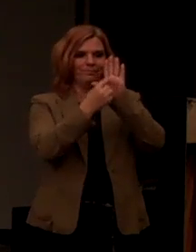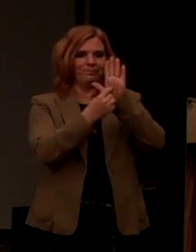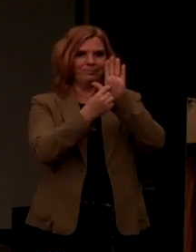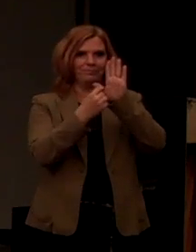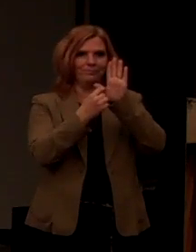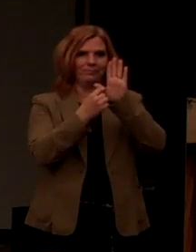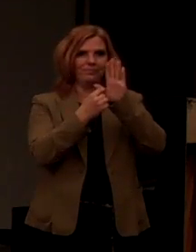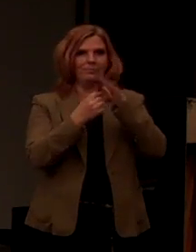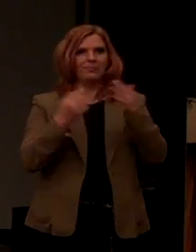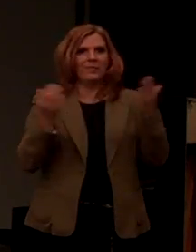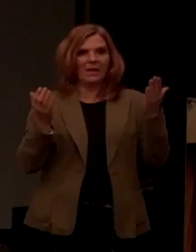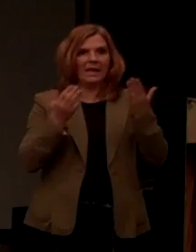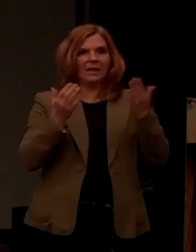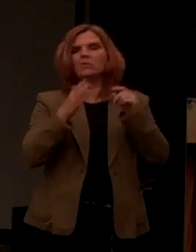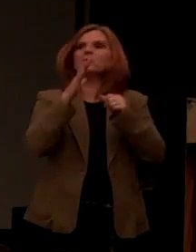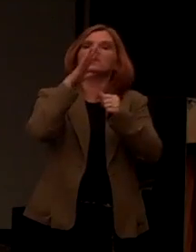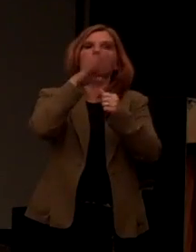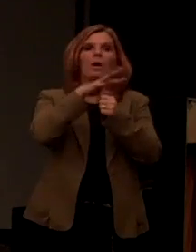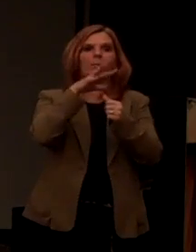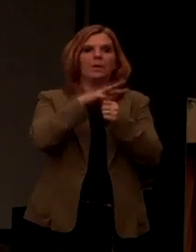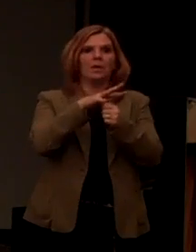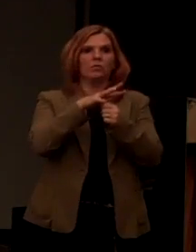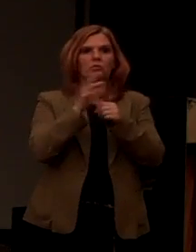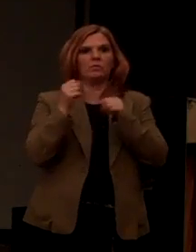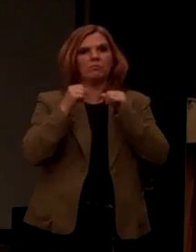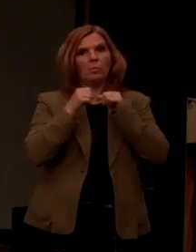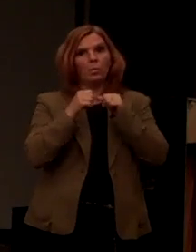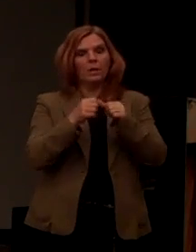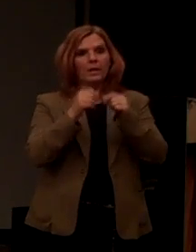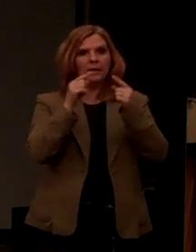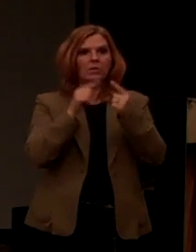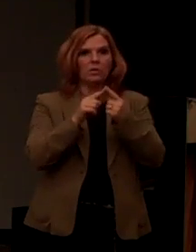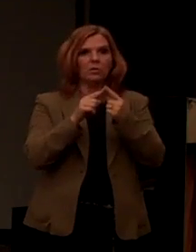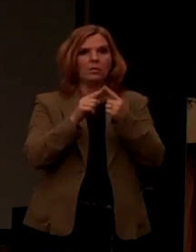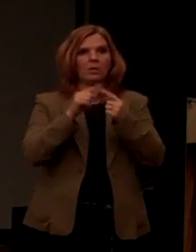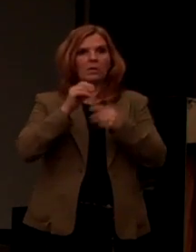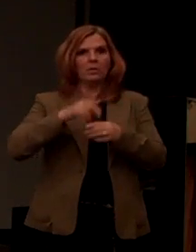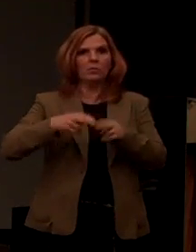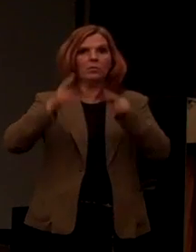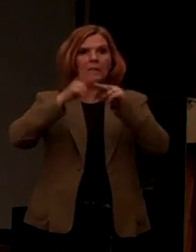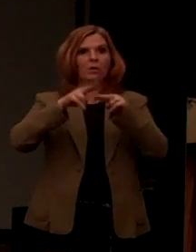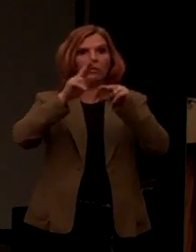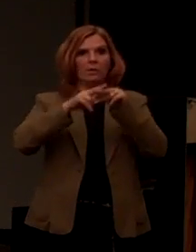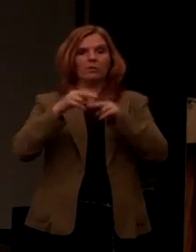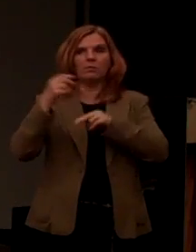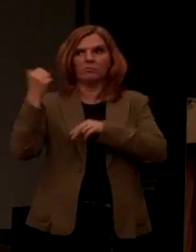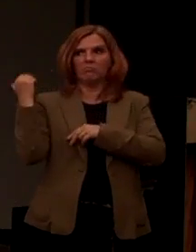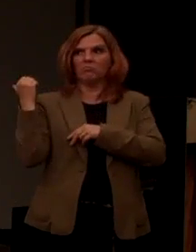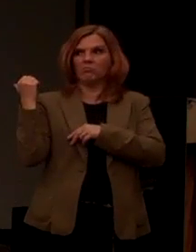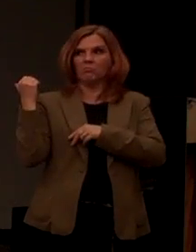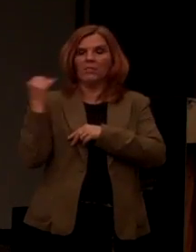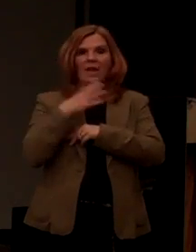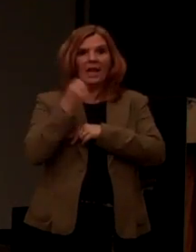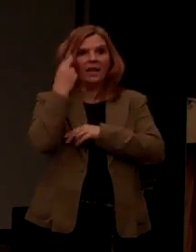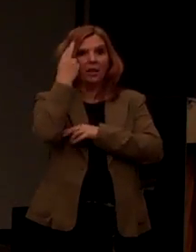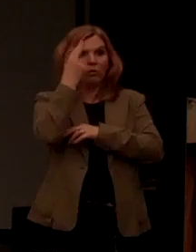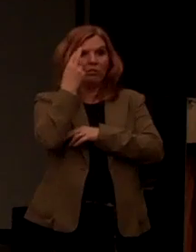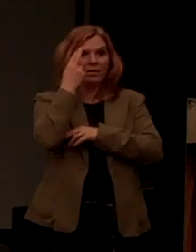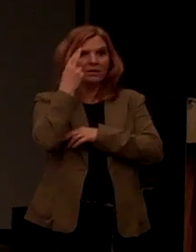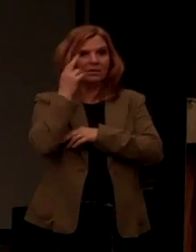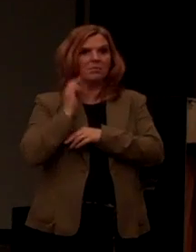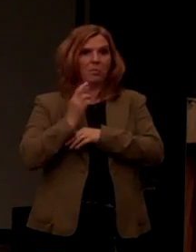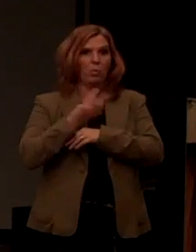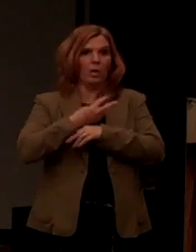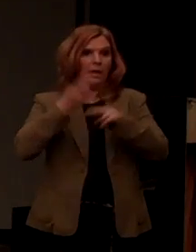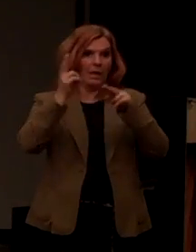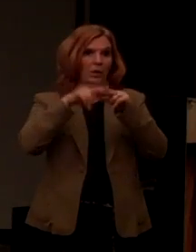So, here are the populations, and we continue to go up through all of this period. And the reason we do